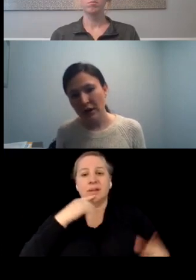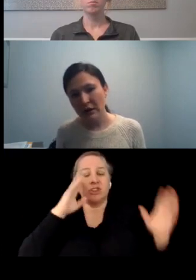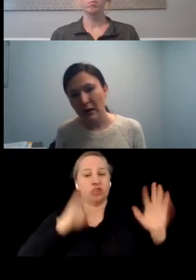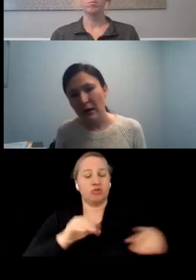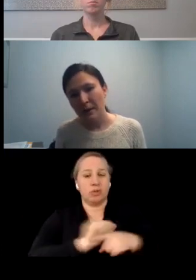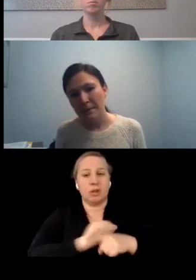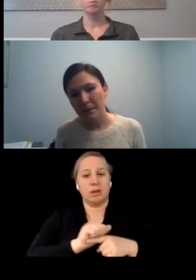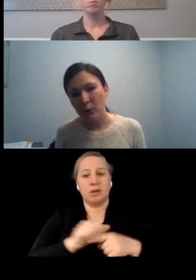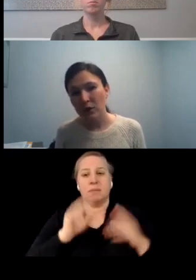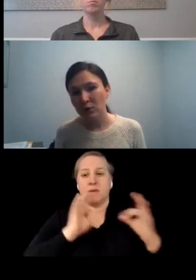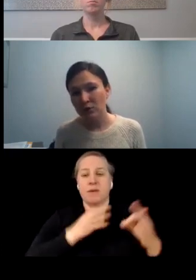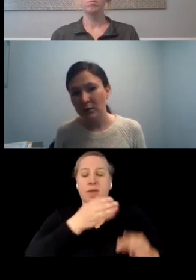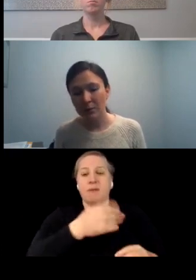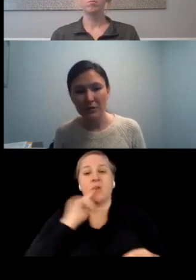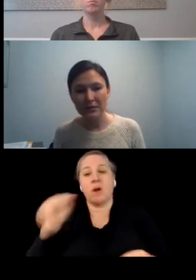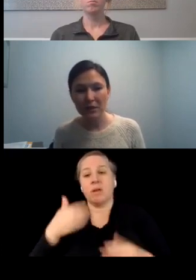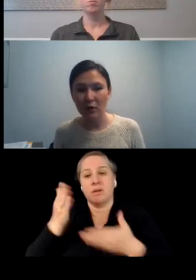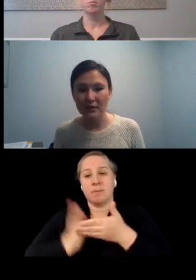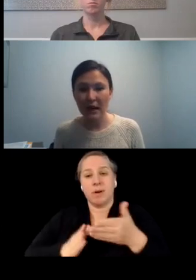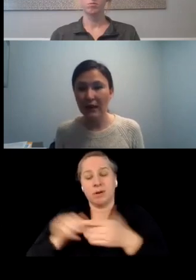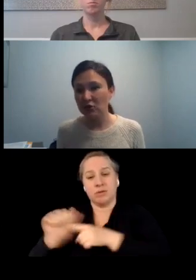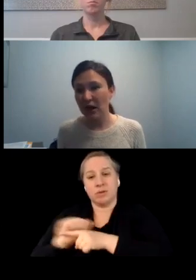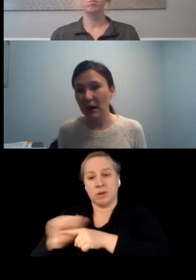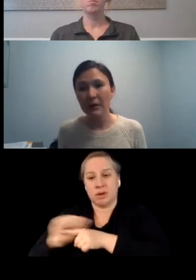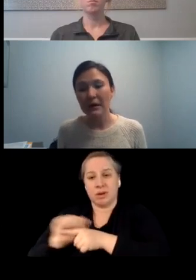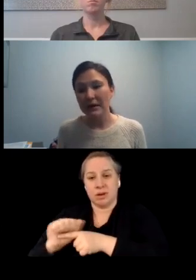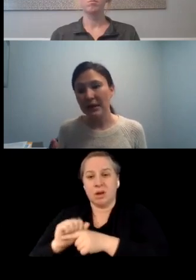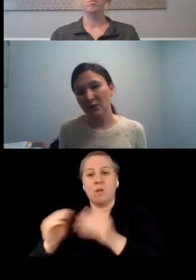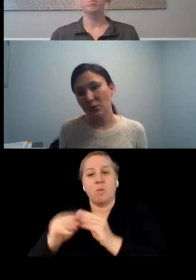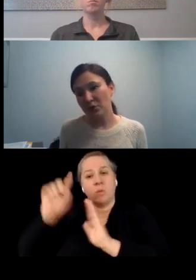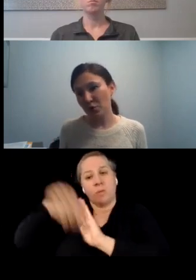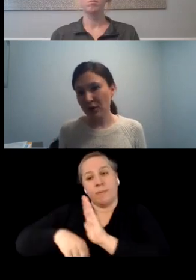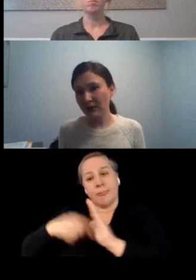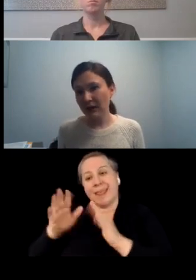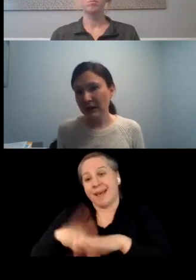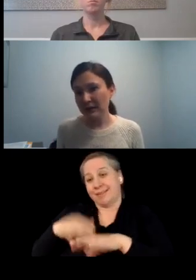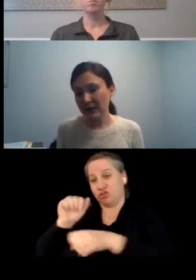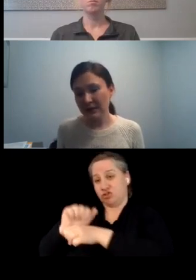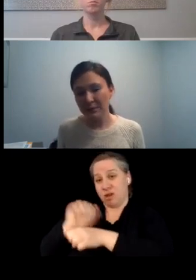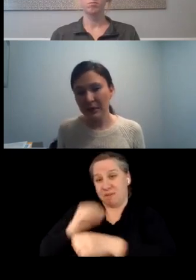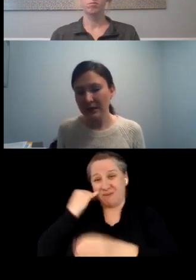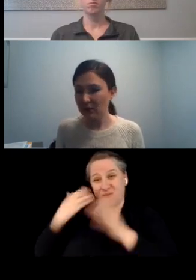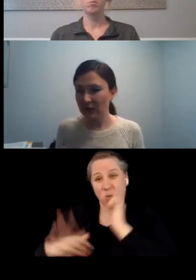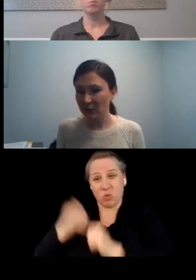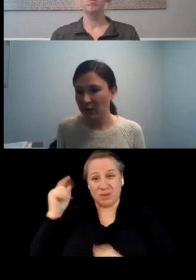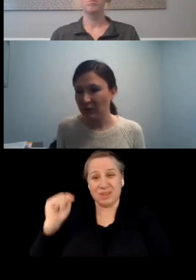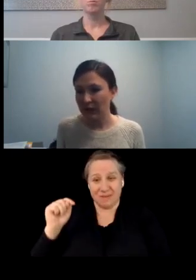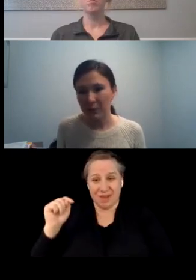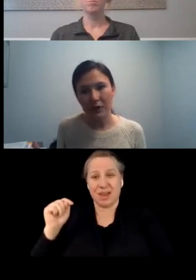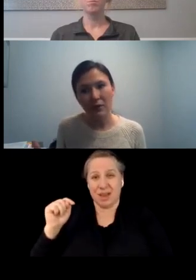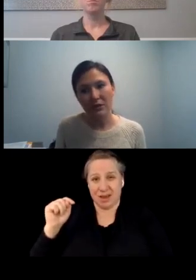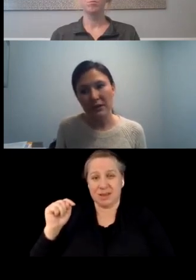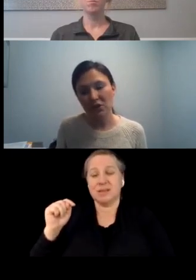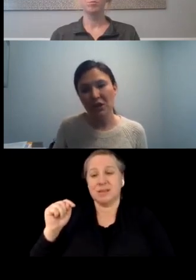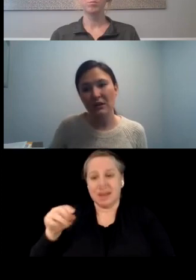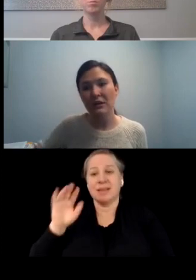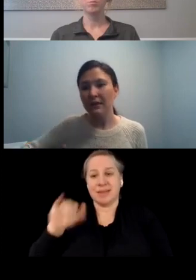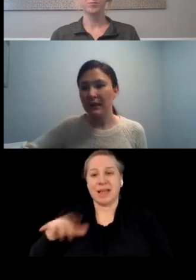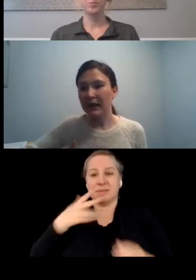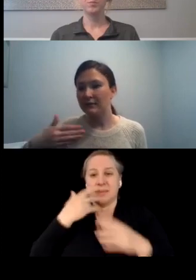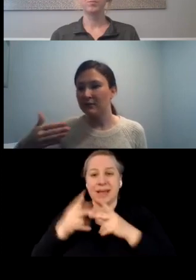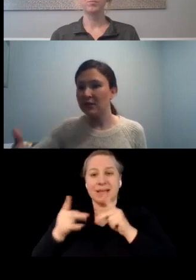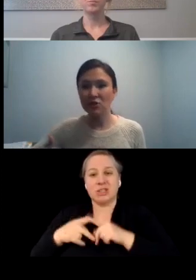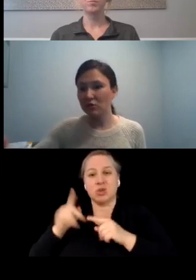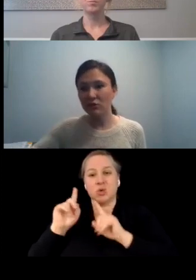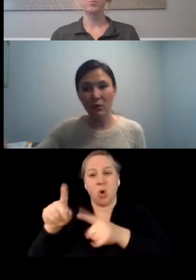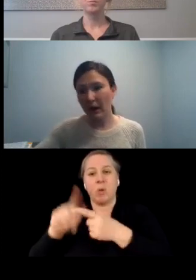portion of the training that we can go into a little bit more detail is on the job. That's where majority of it is in place. So that's where you link up with another technician.